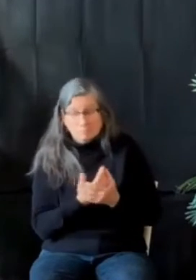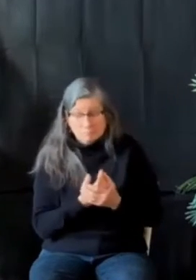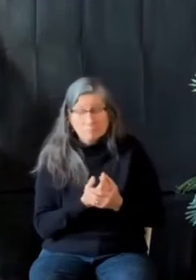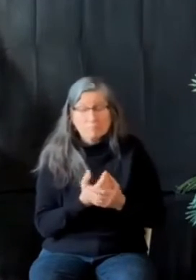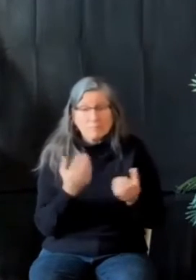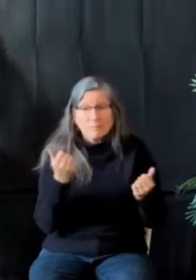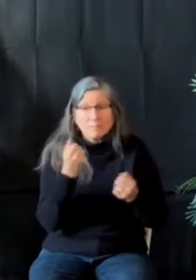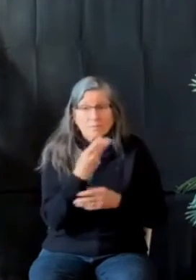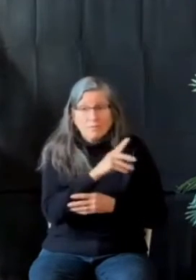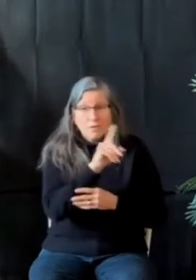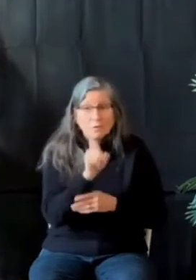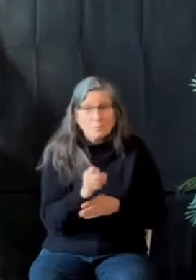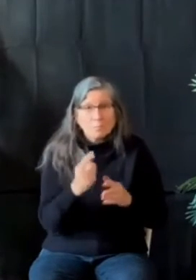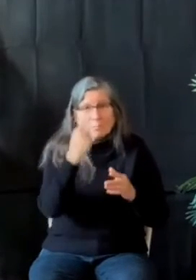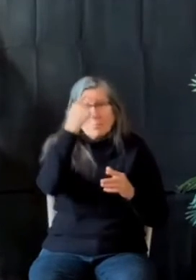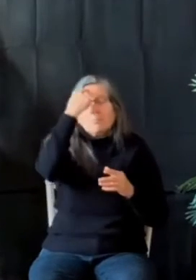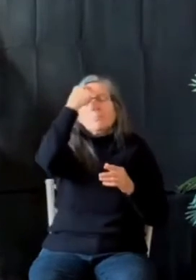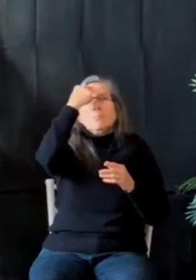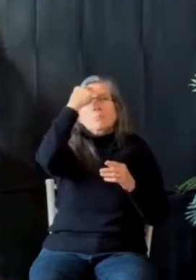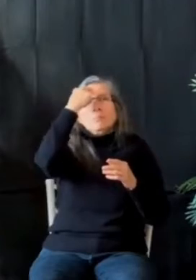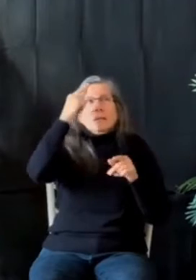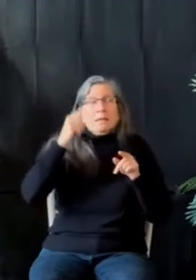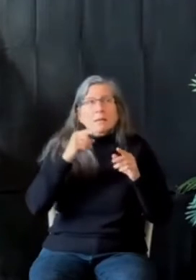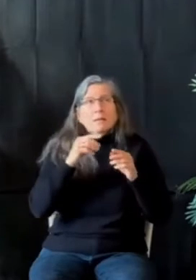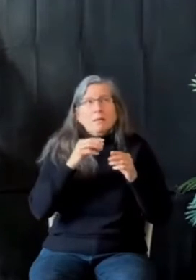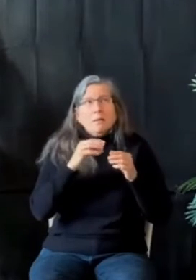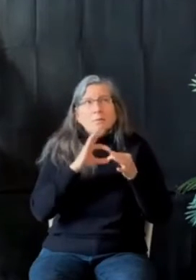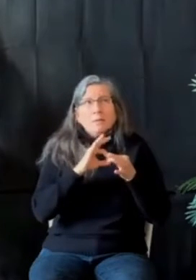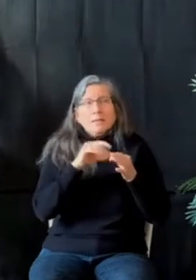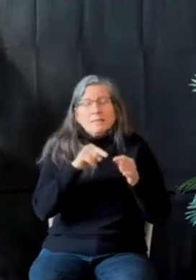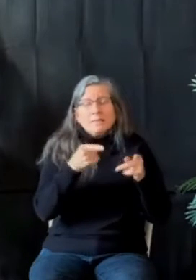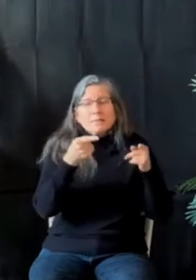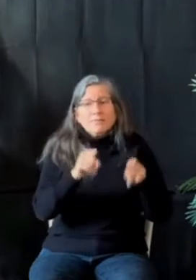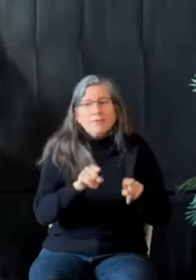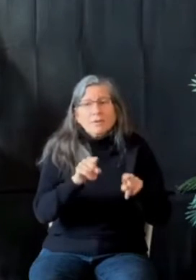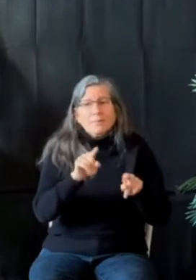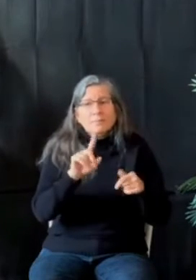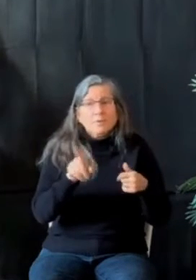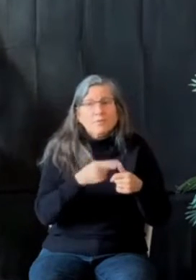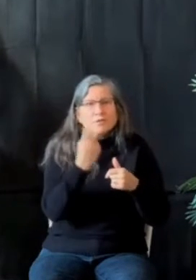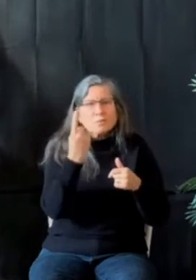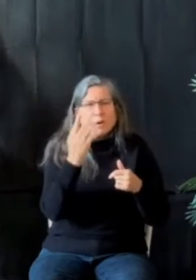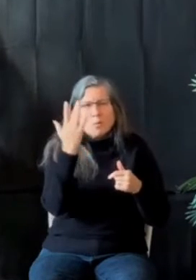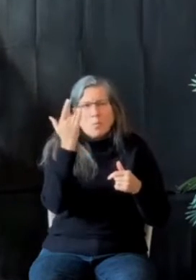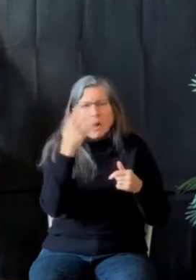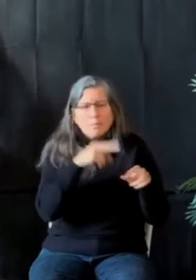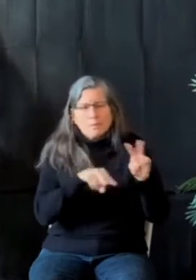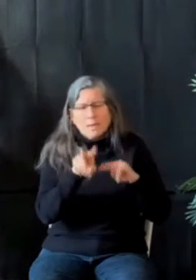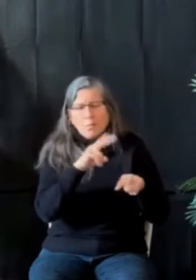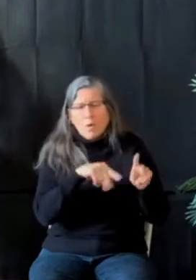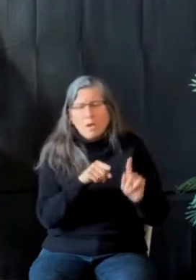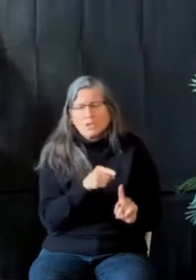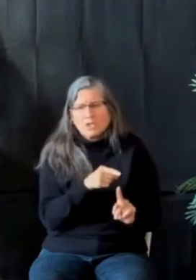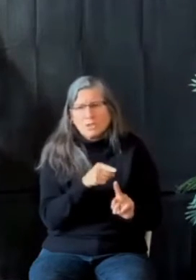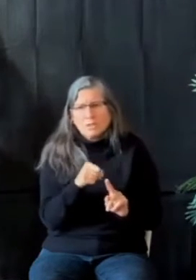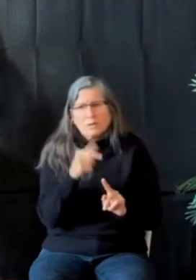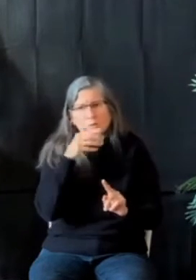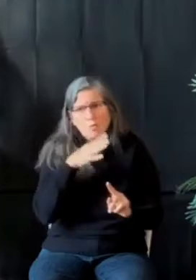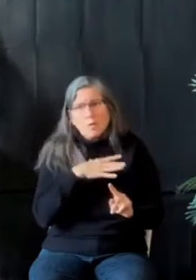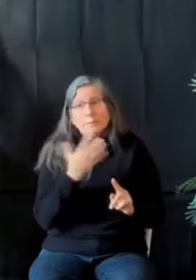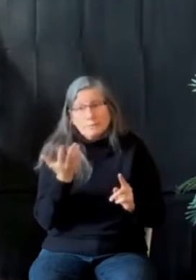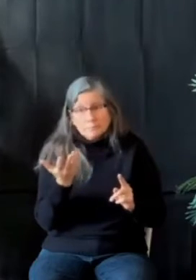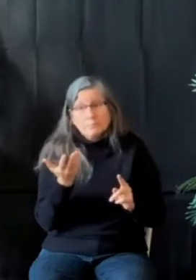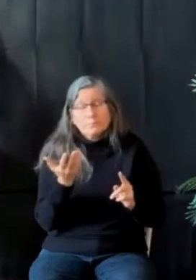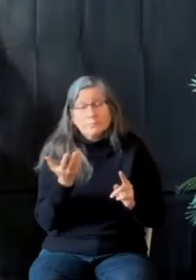There are a couple of questions that come to mind in this event. That was the first one. Why were they watching? Now they